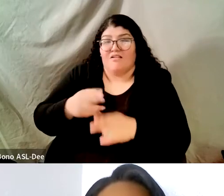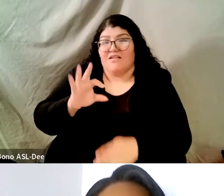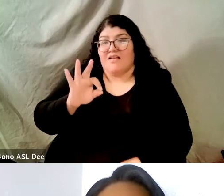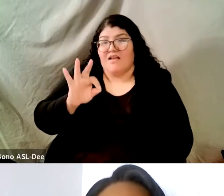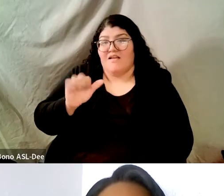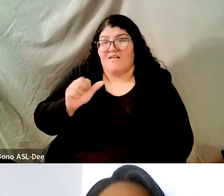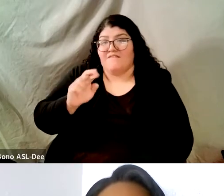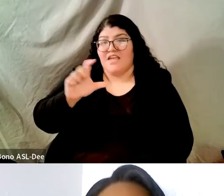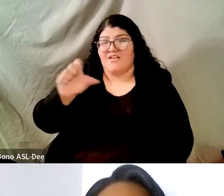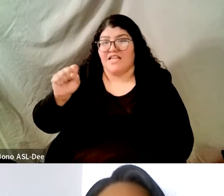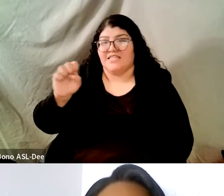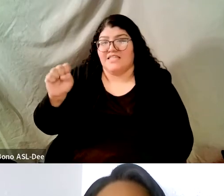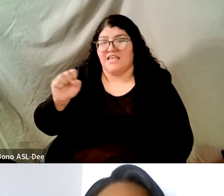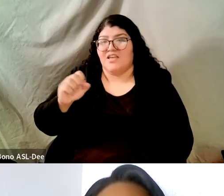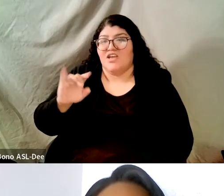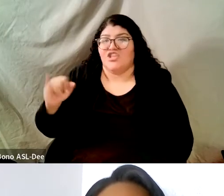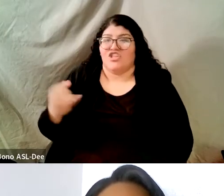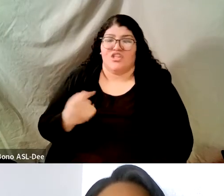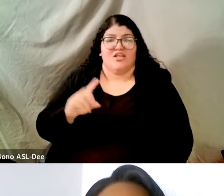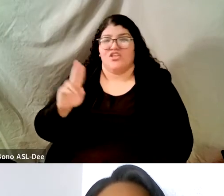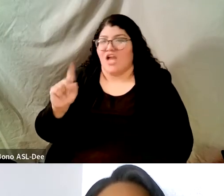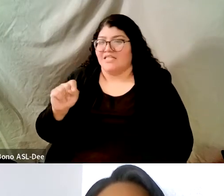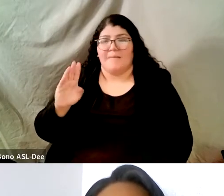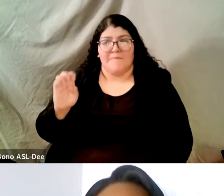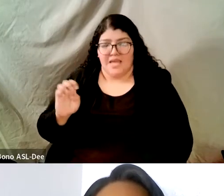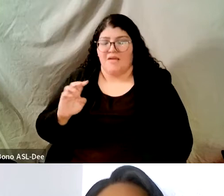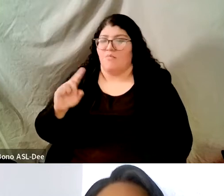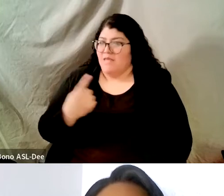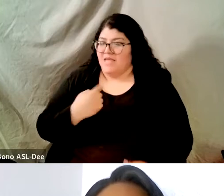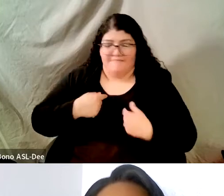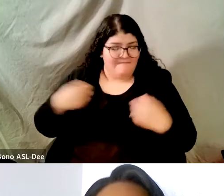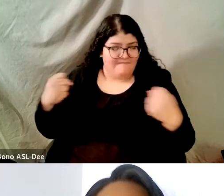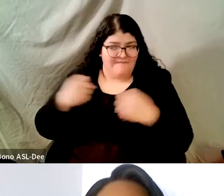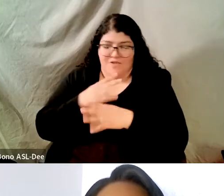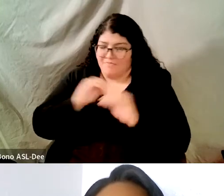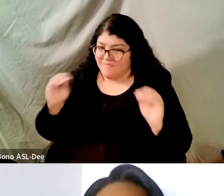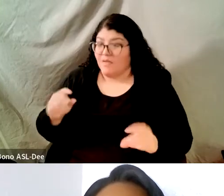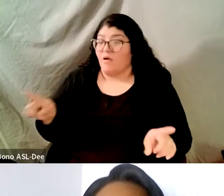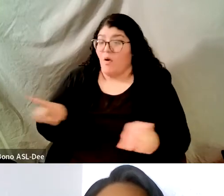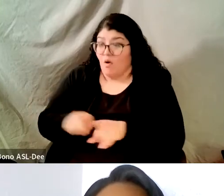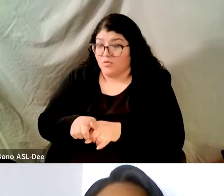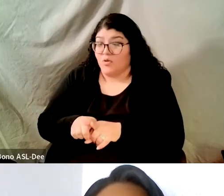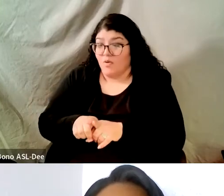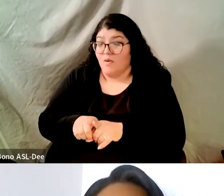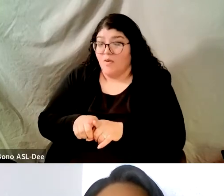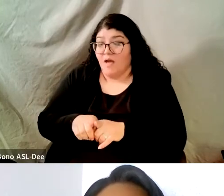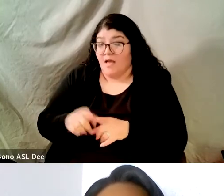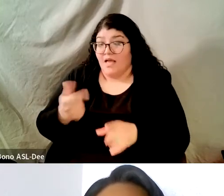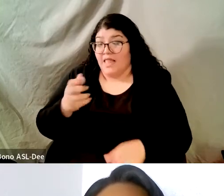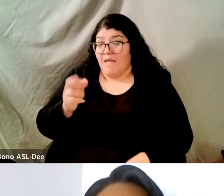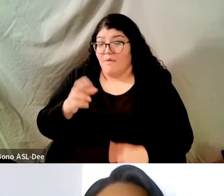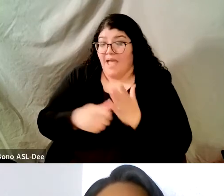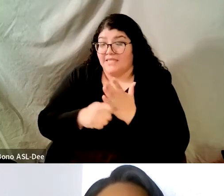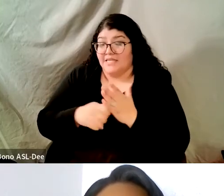first agency-signed size 26 plus fit model in the United States. She is known